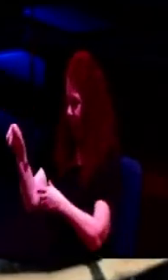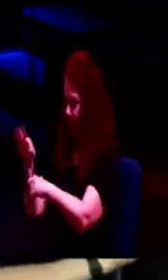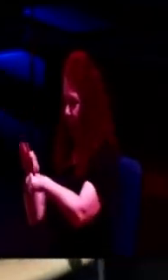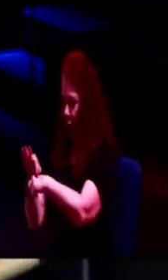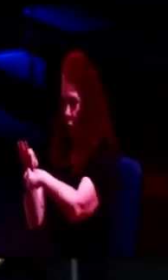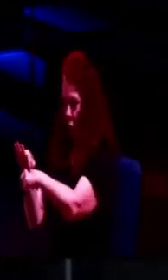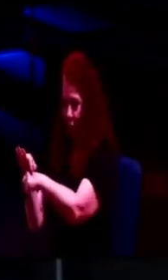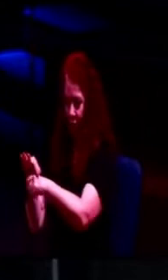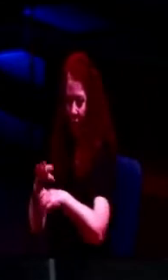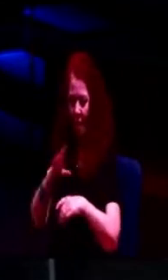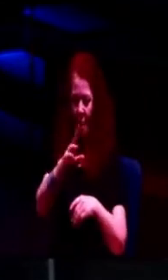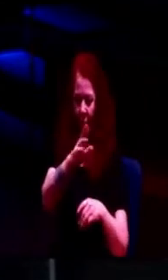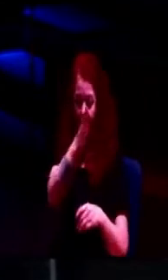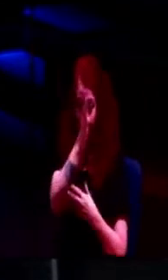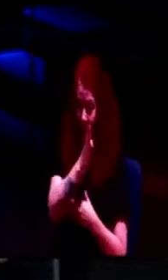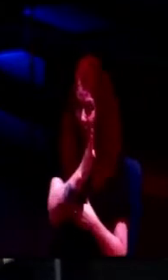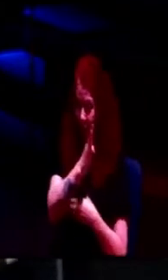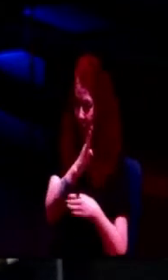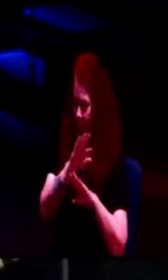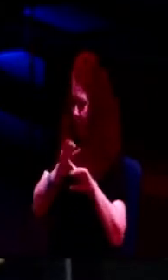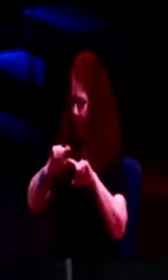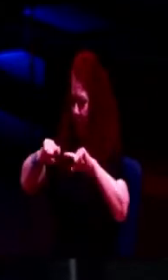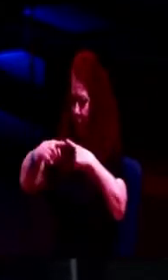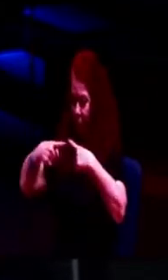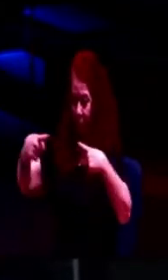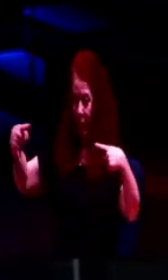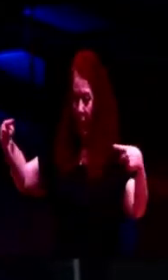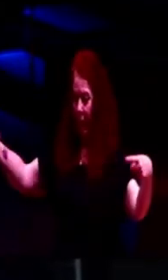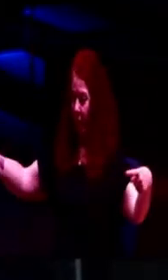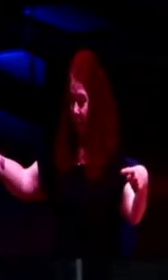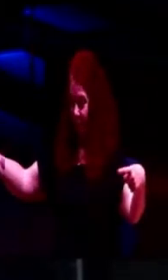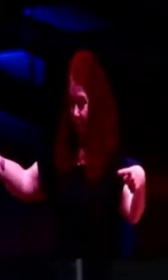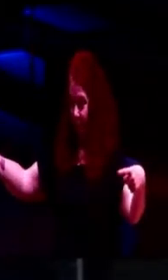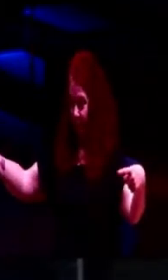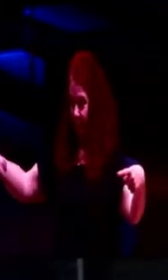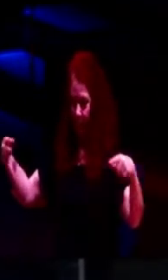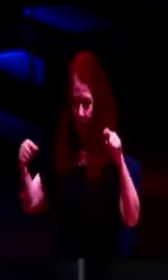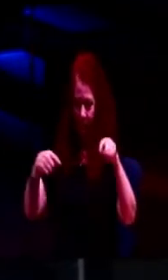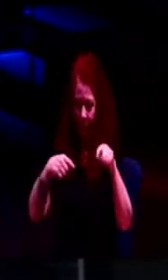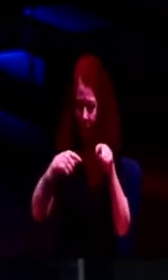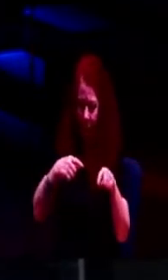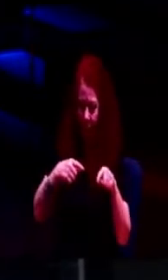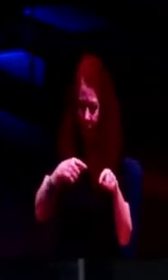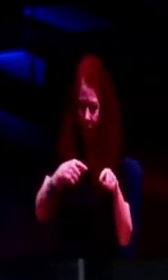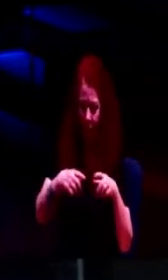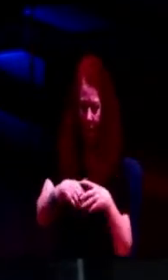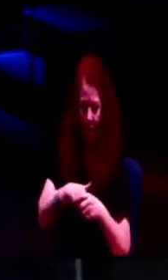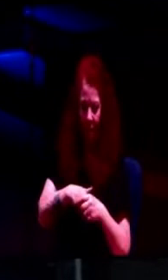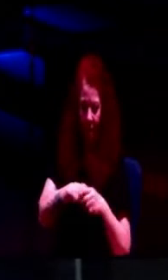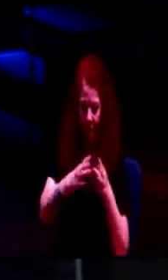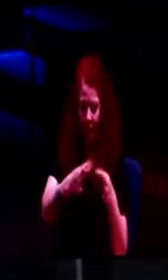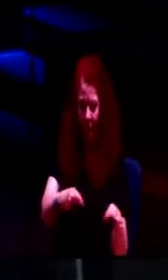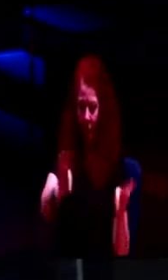the kingdom of God are complete opposites. The kingdom of God values weakness.